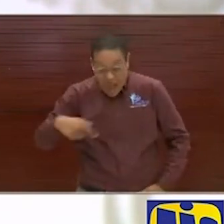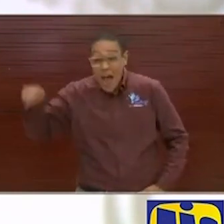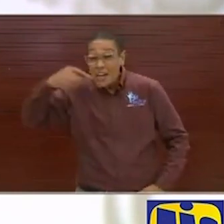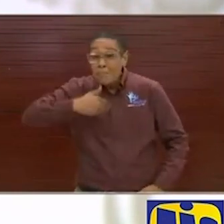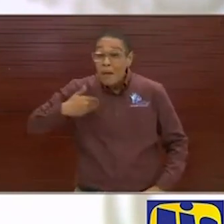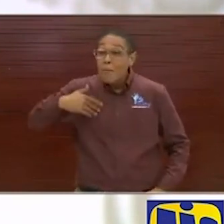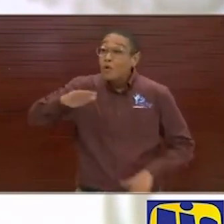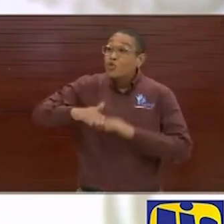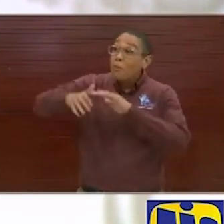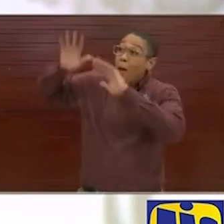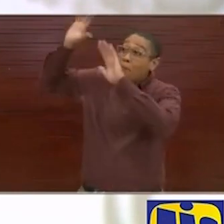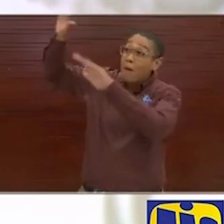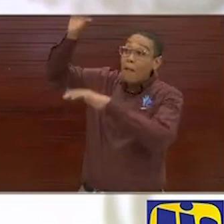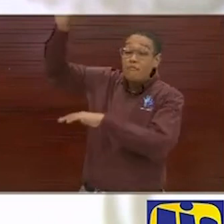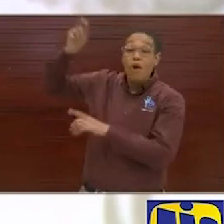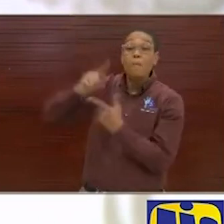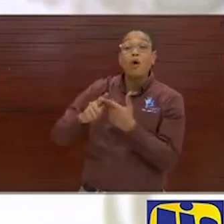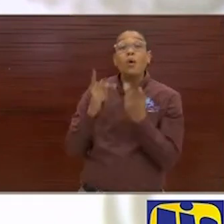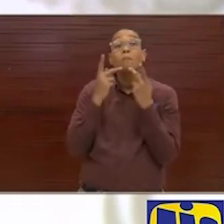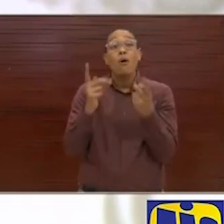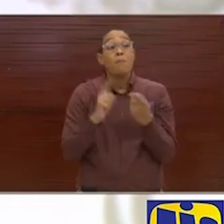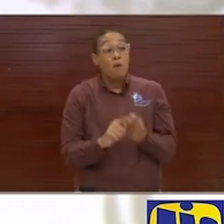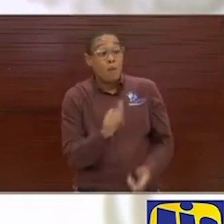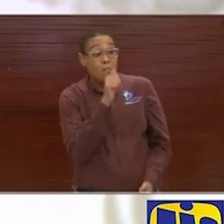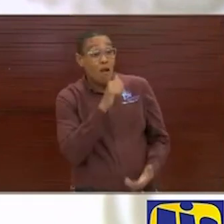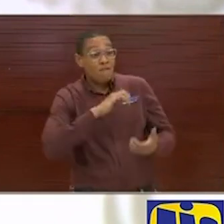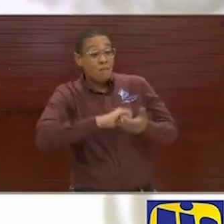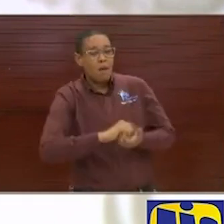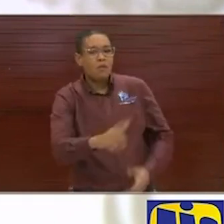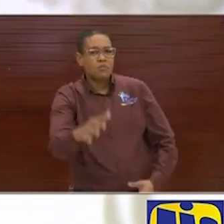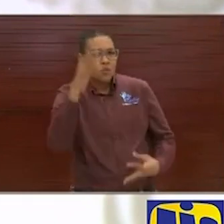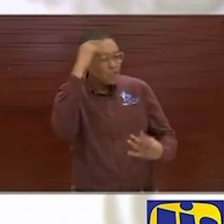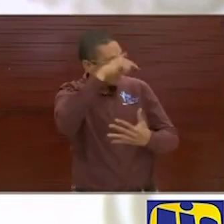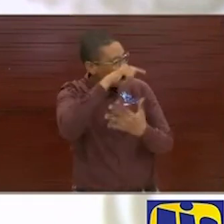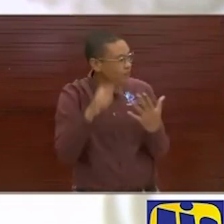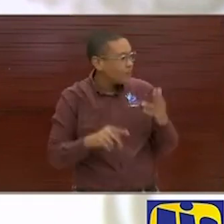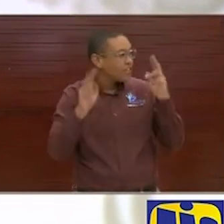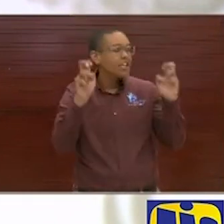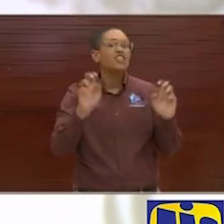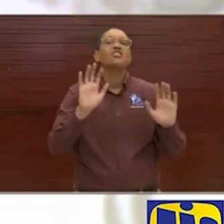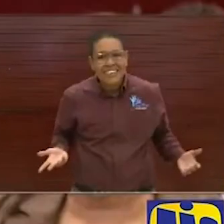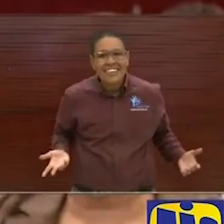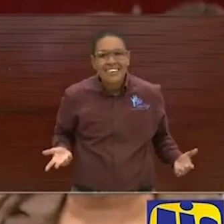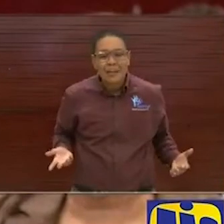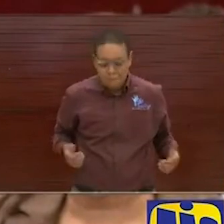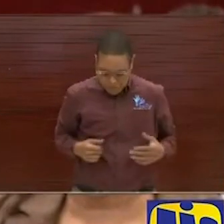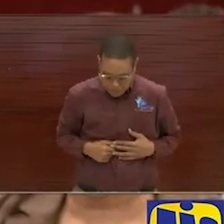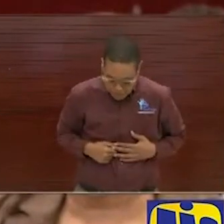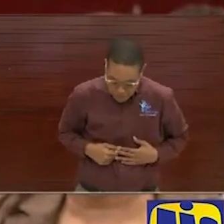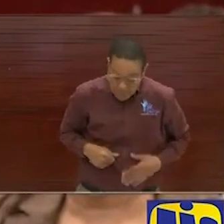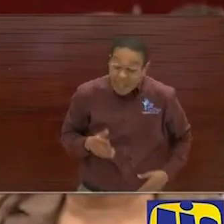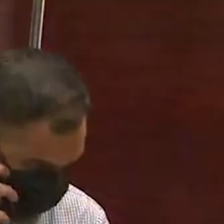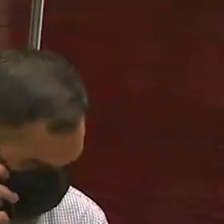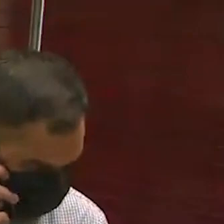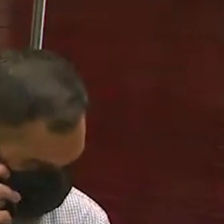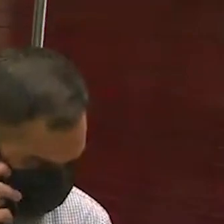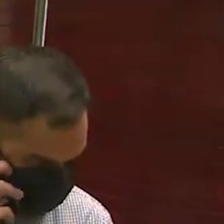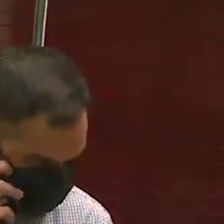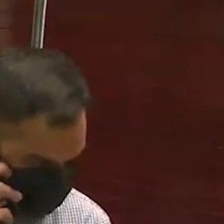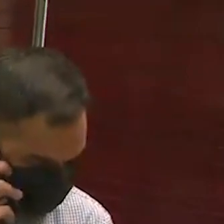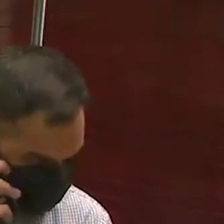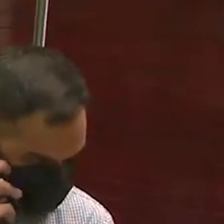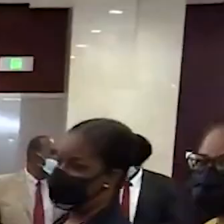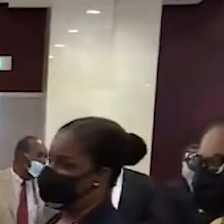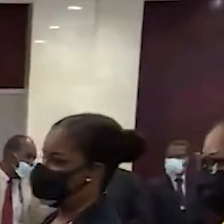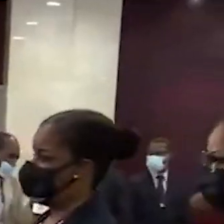and the public and private sector to consider these issues in their respective deliberations. She says these discussions will